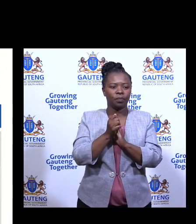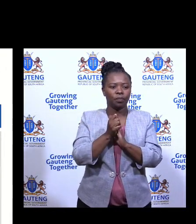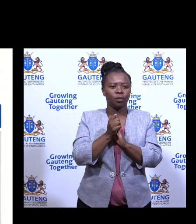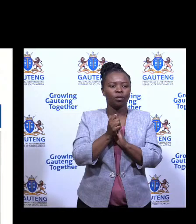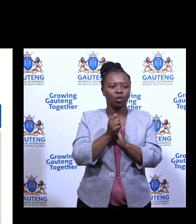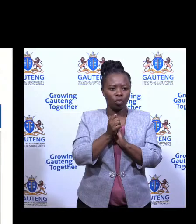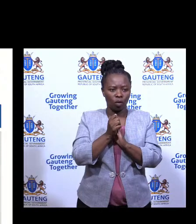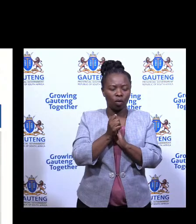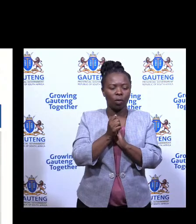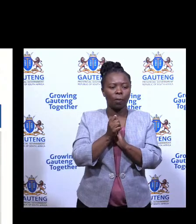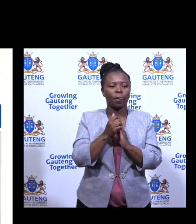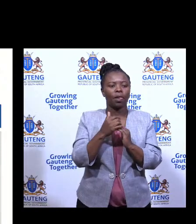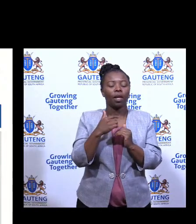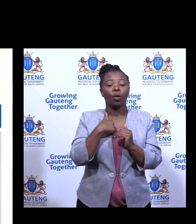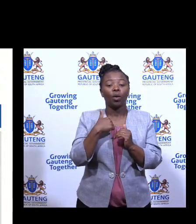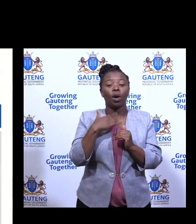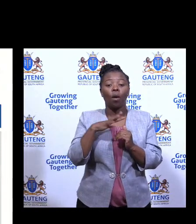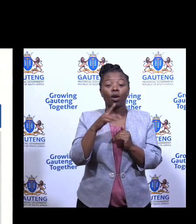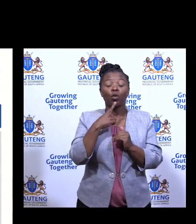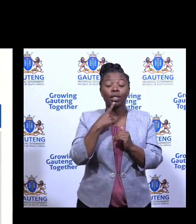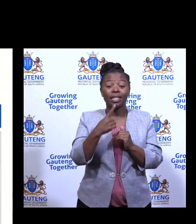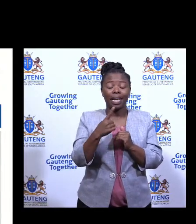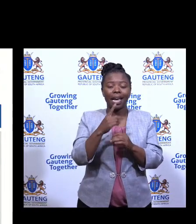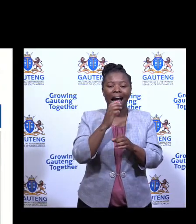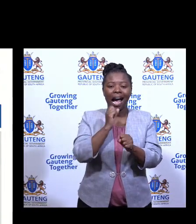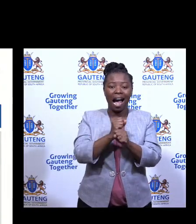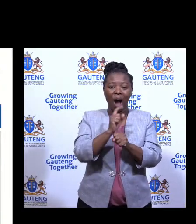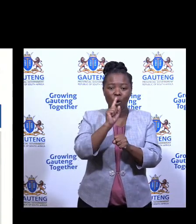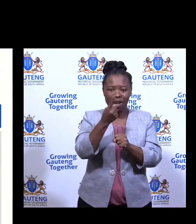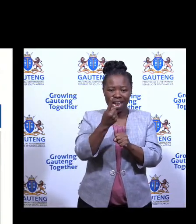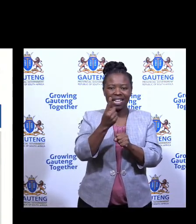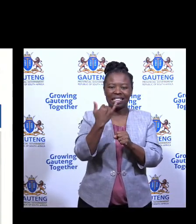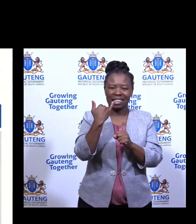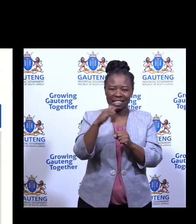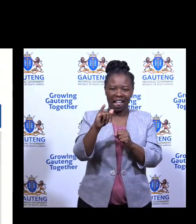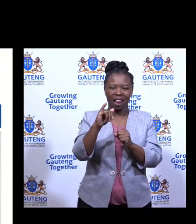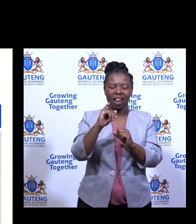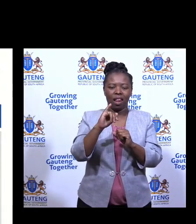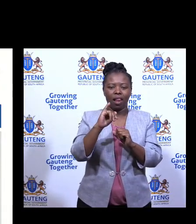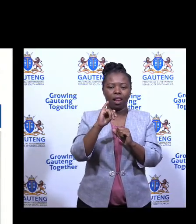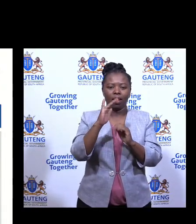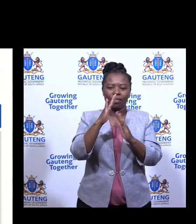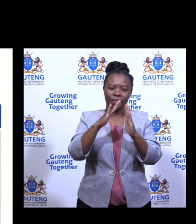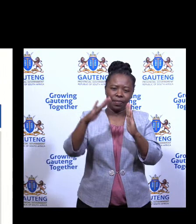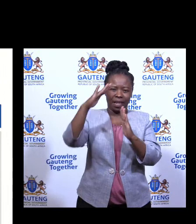We want to say that Gauteng remains the epicenter. We want to say that.